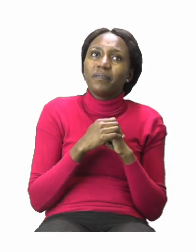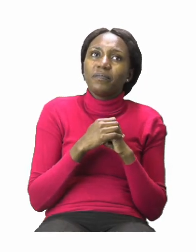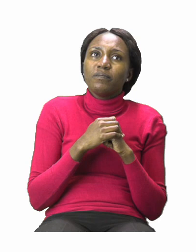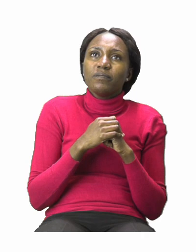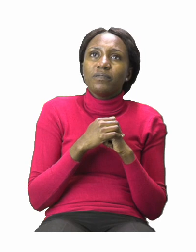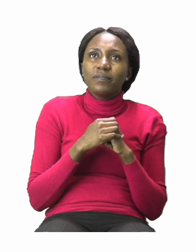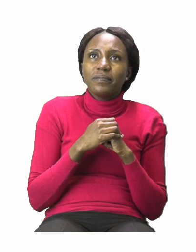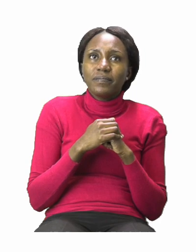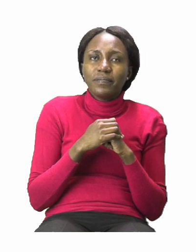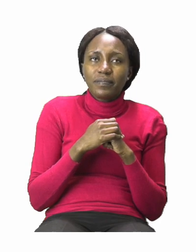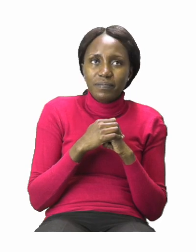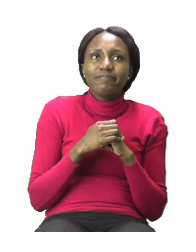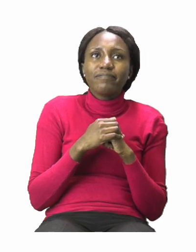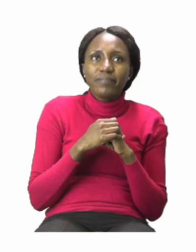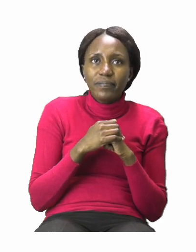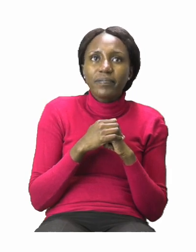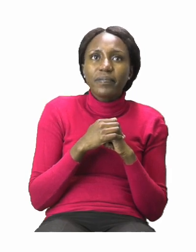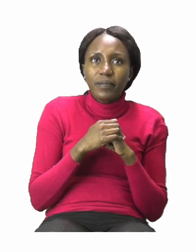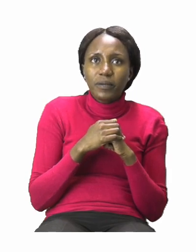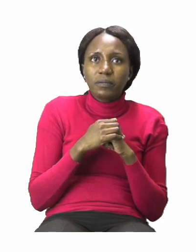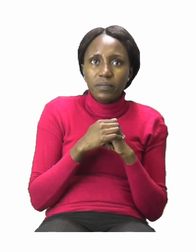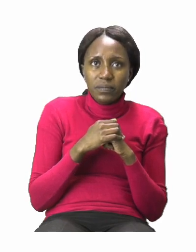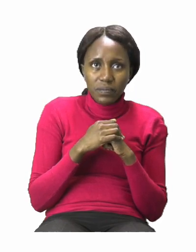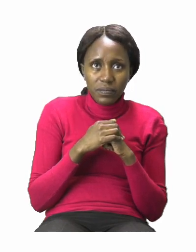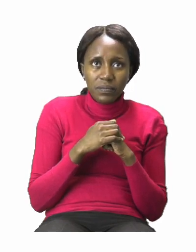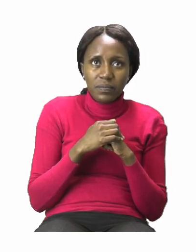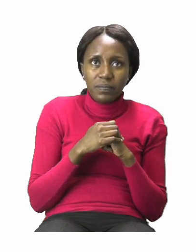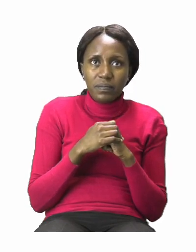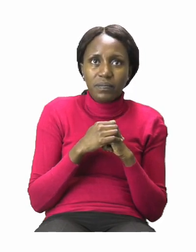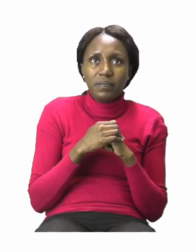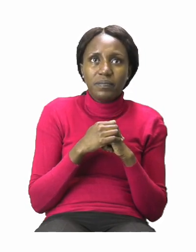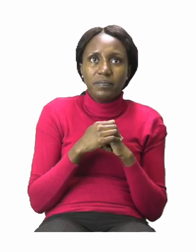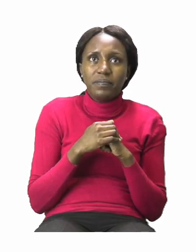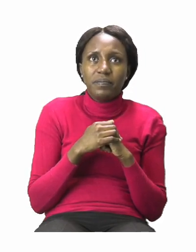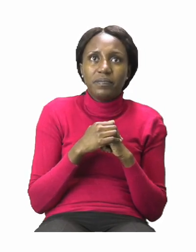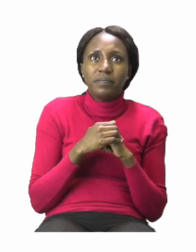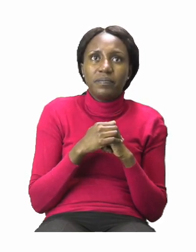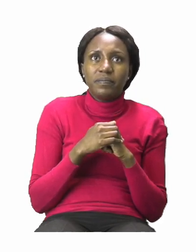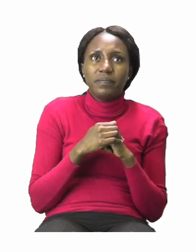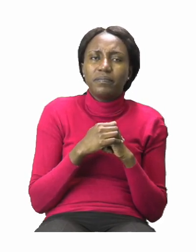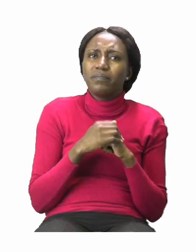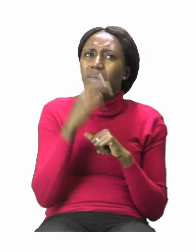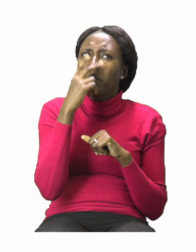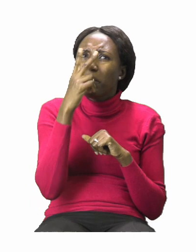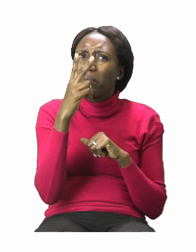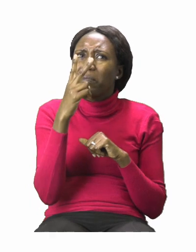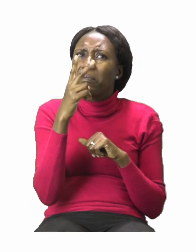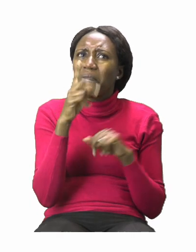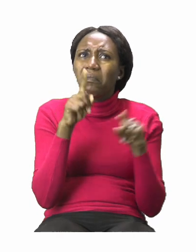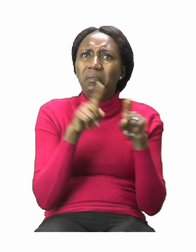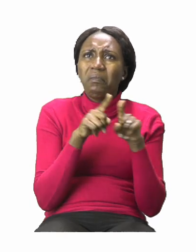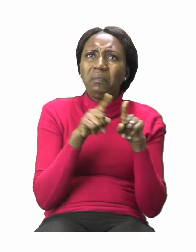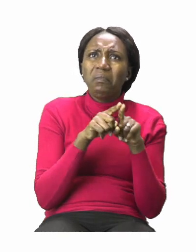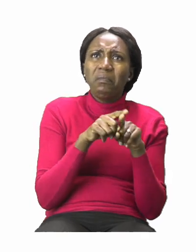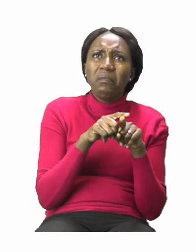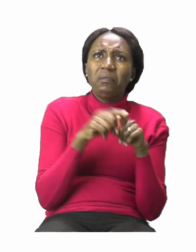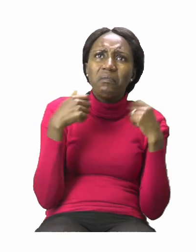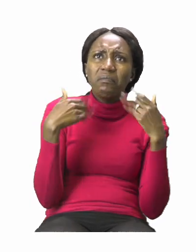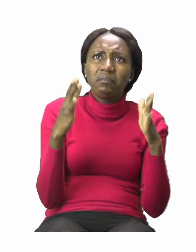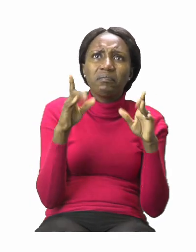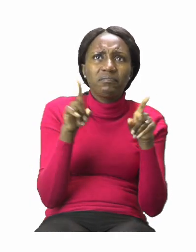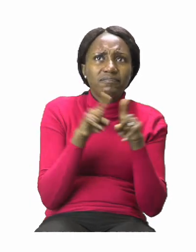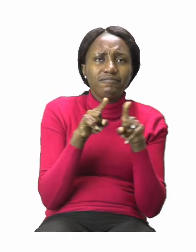Hans, yes. Now we need to find a word that sounds like his name.